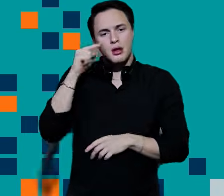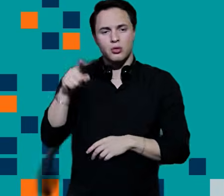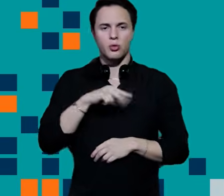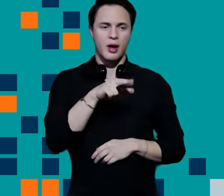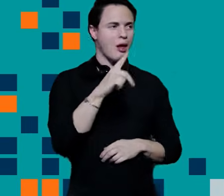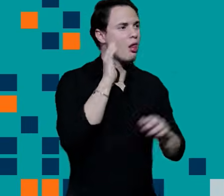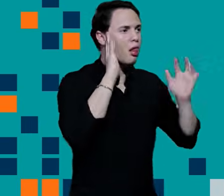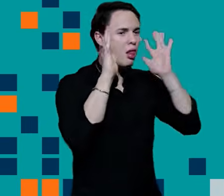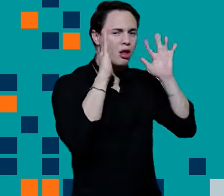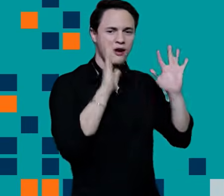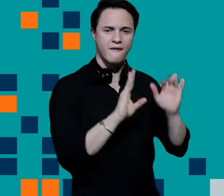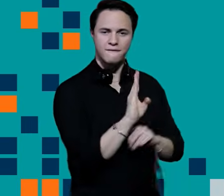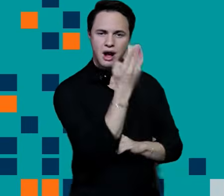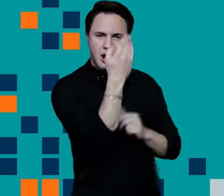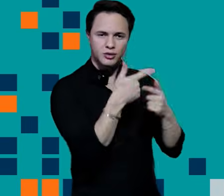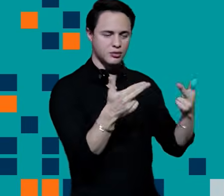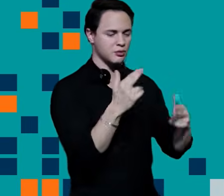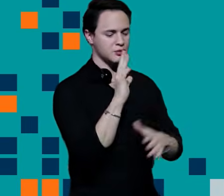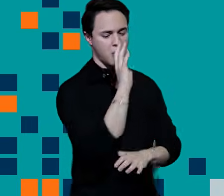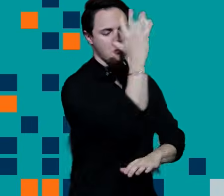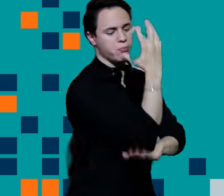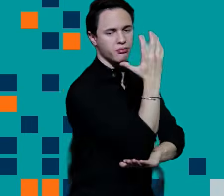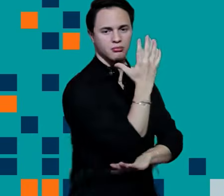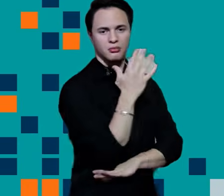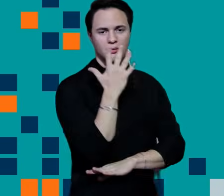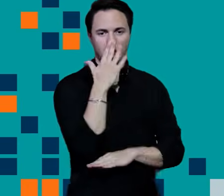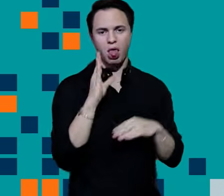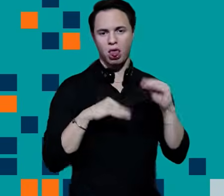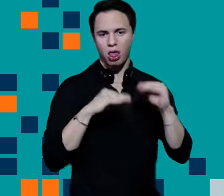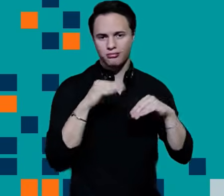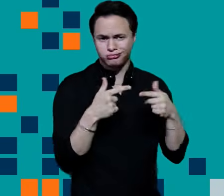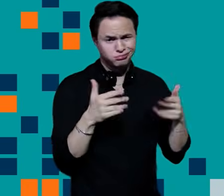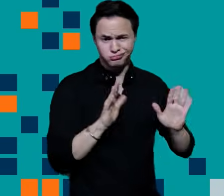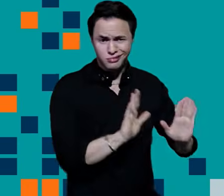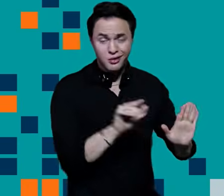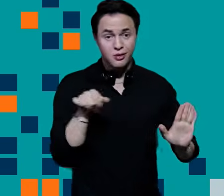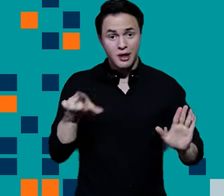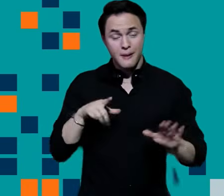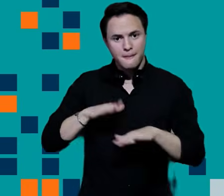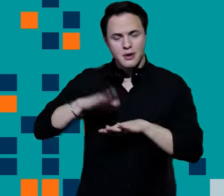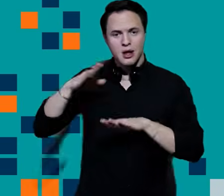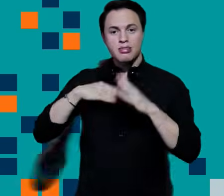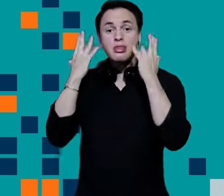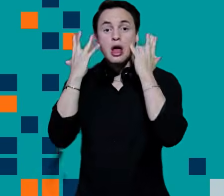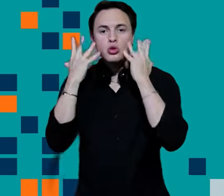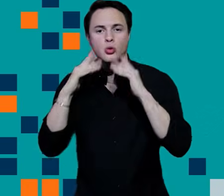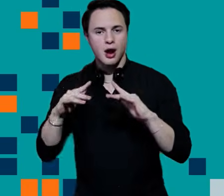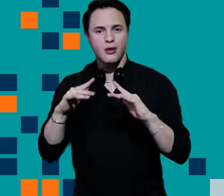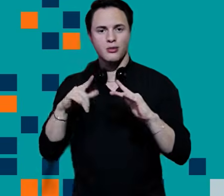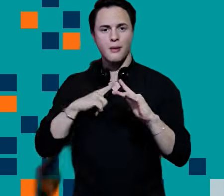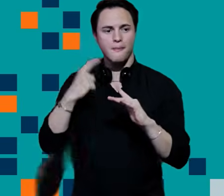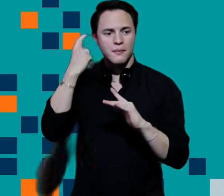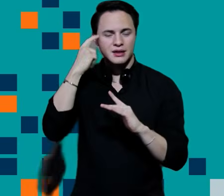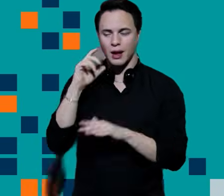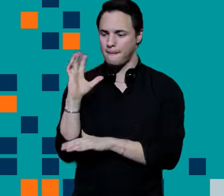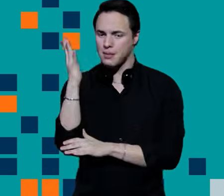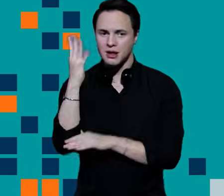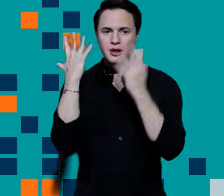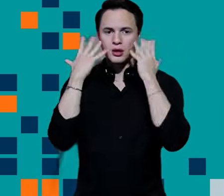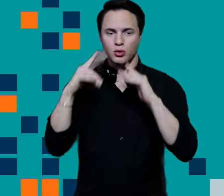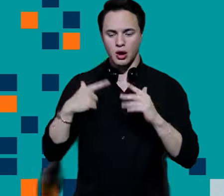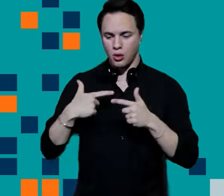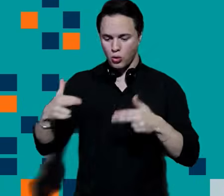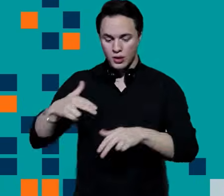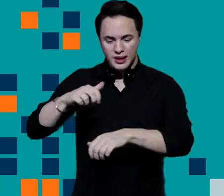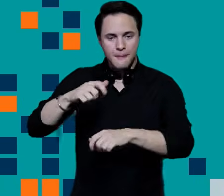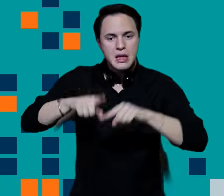visual, but sound. Think of birds chirping, for example, and also this mid-range